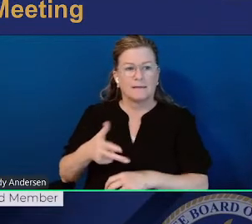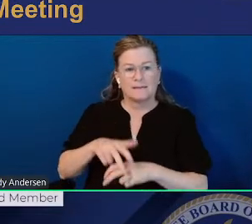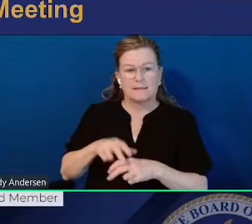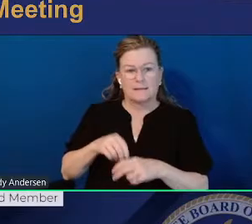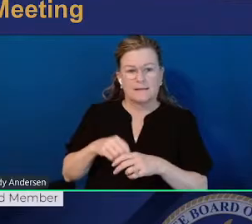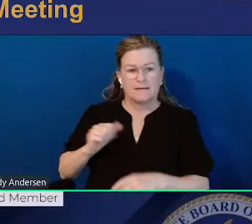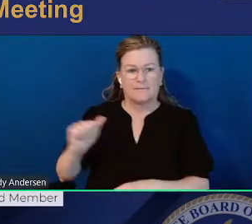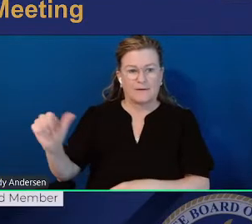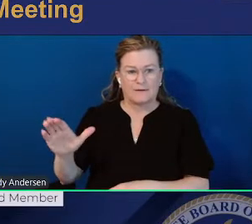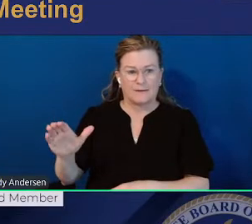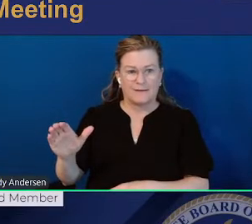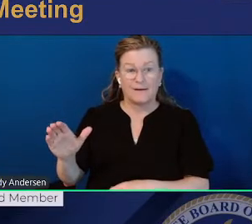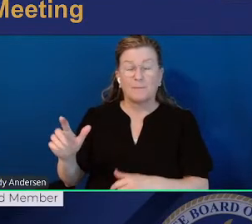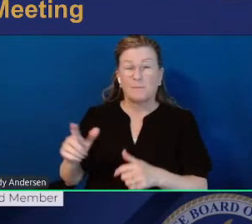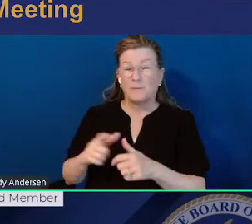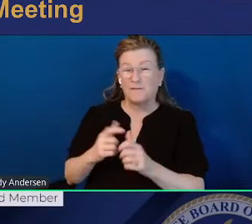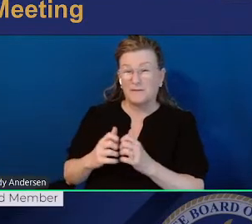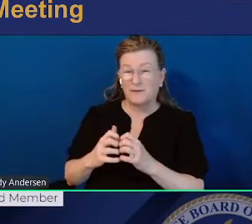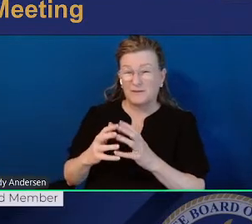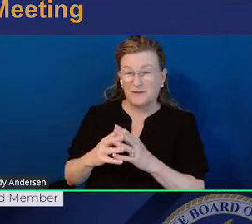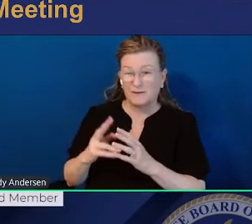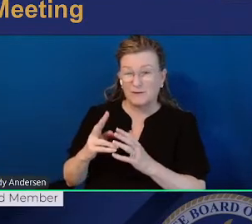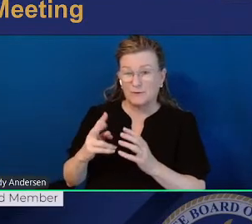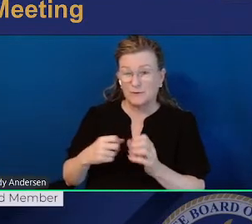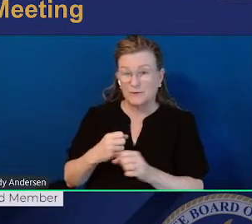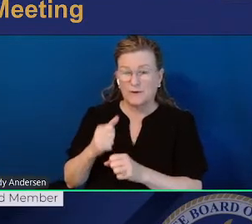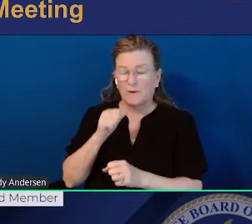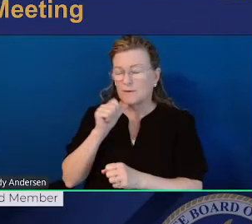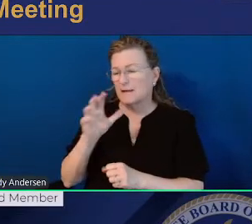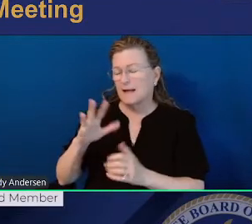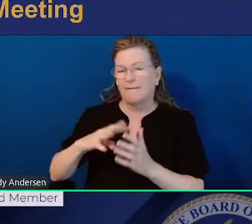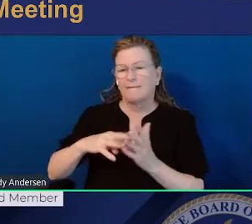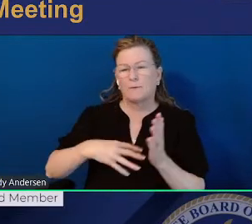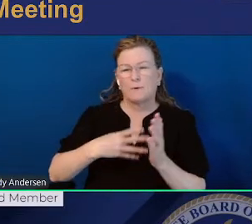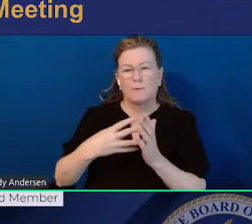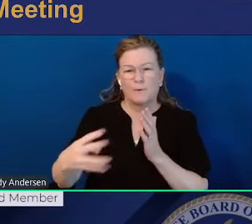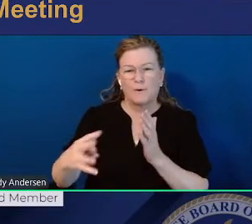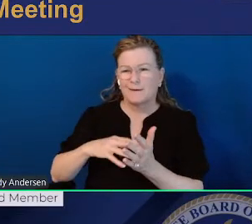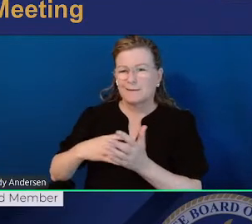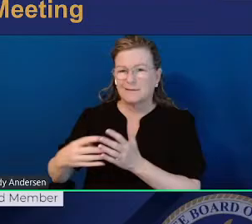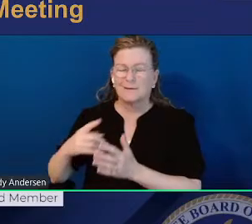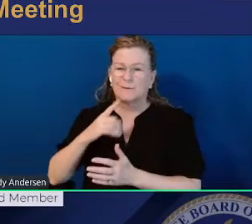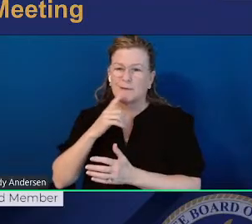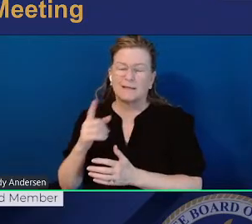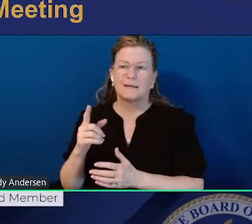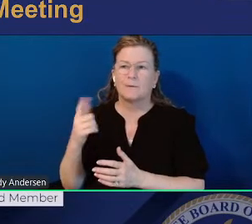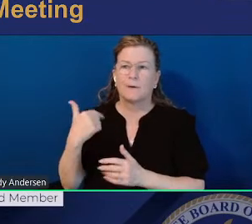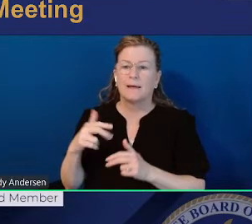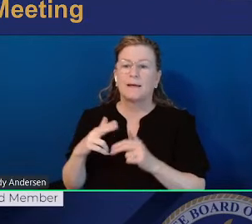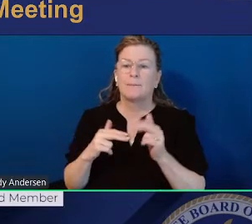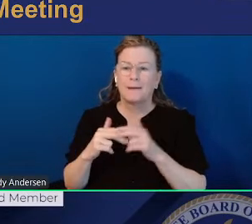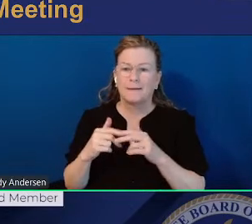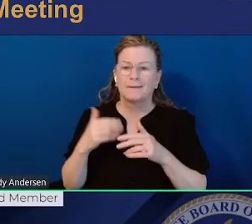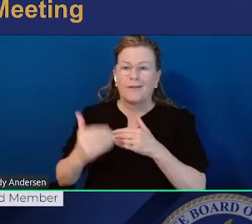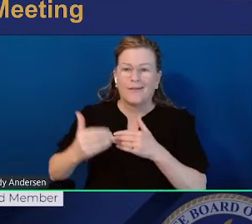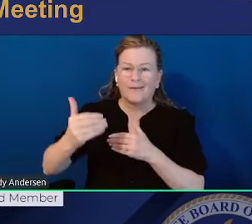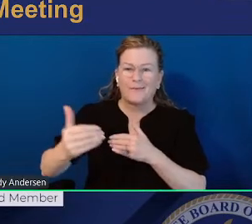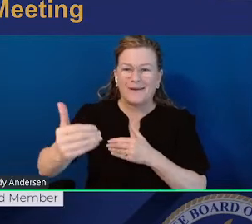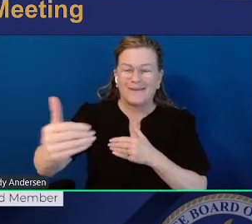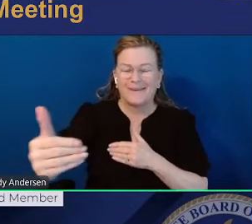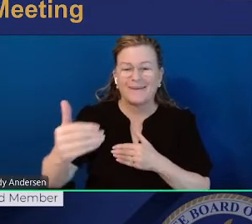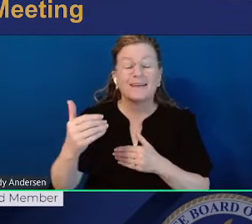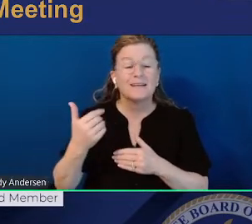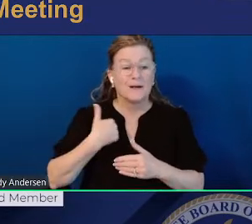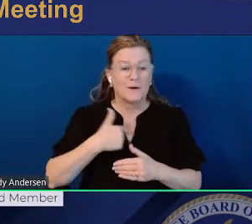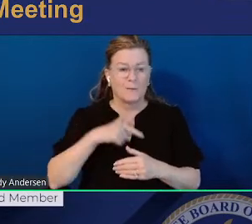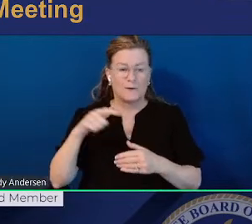years ago, that there weren't really rubrics. We were kind of building it as we went. And so we looked at, we made